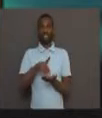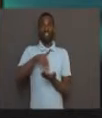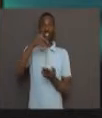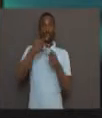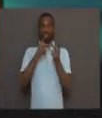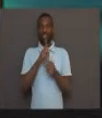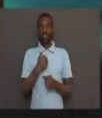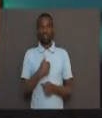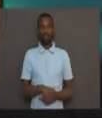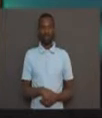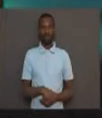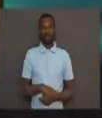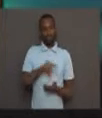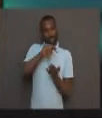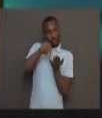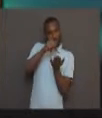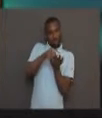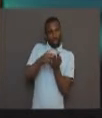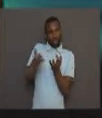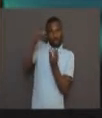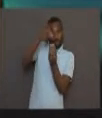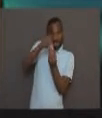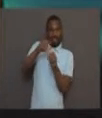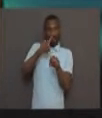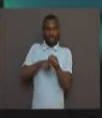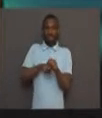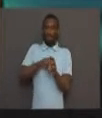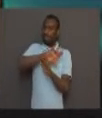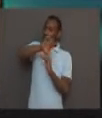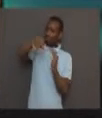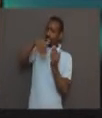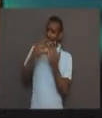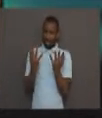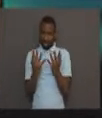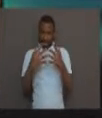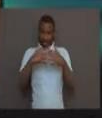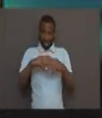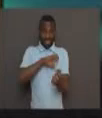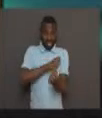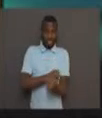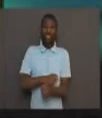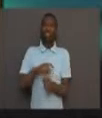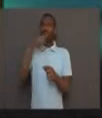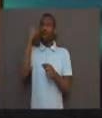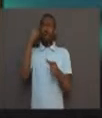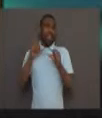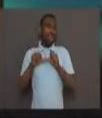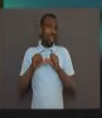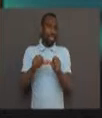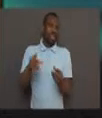are added, the total nuclear binding energy always